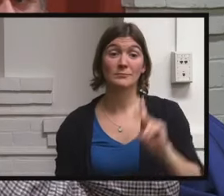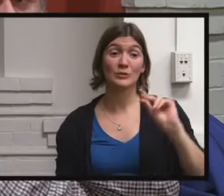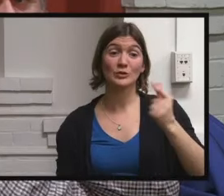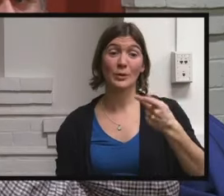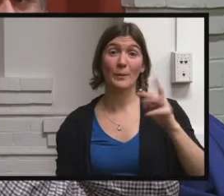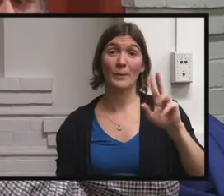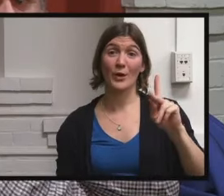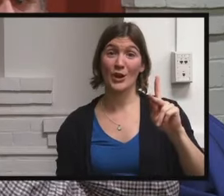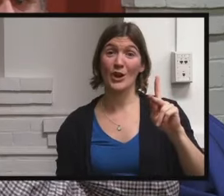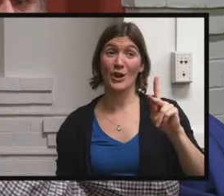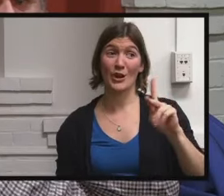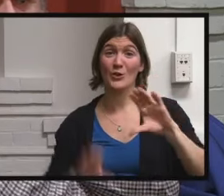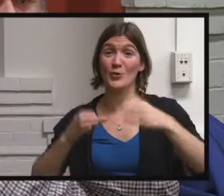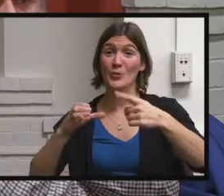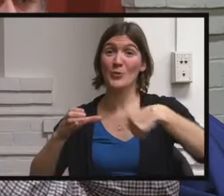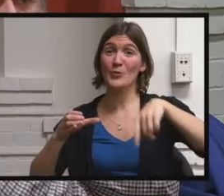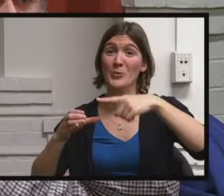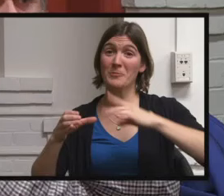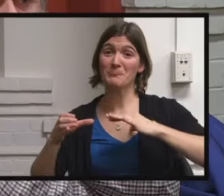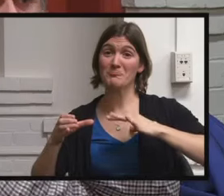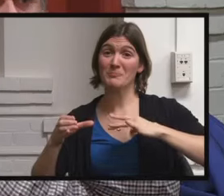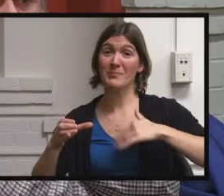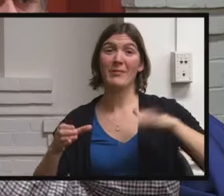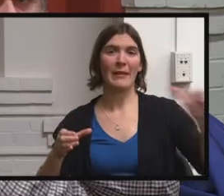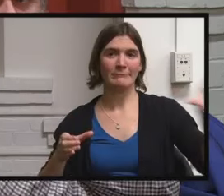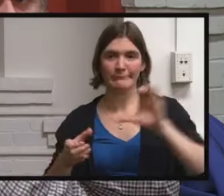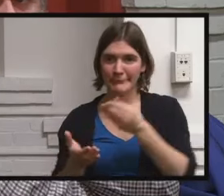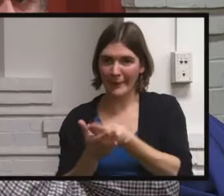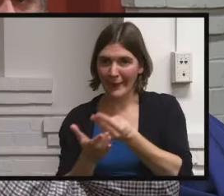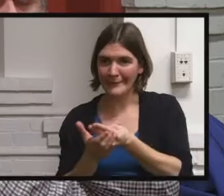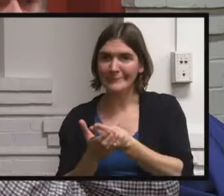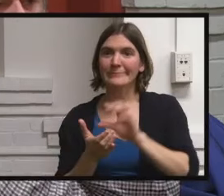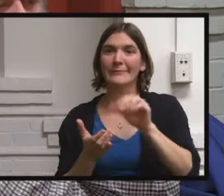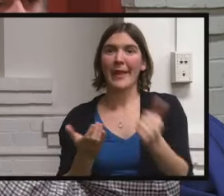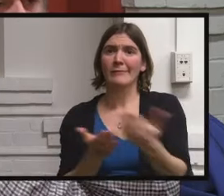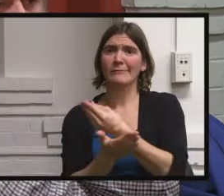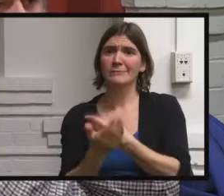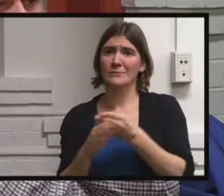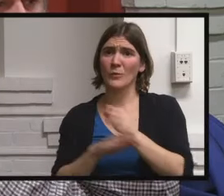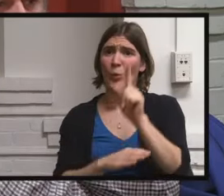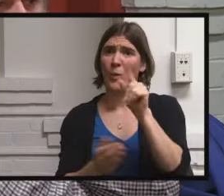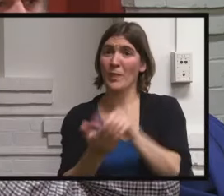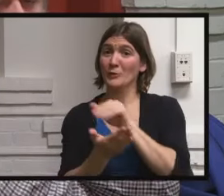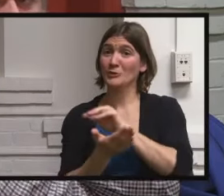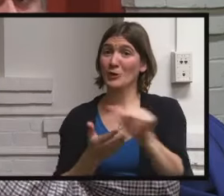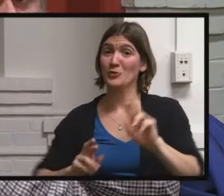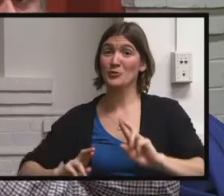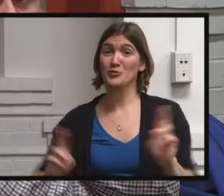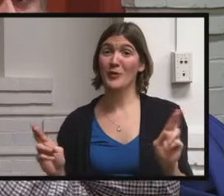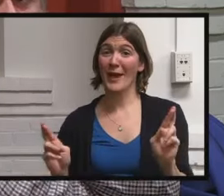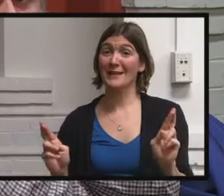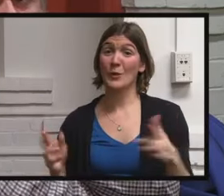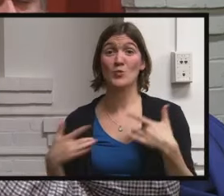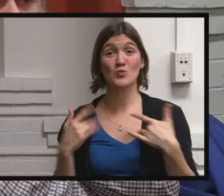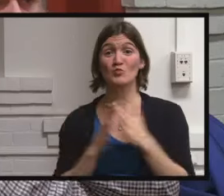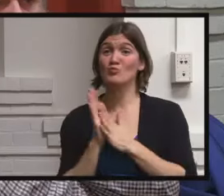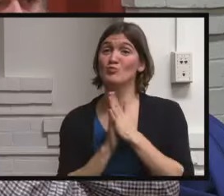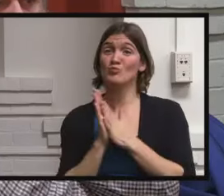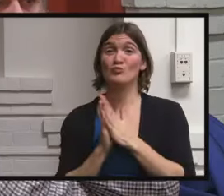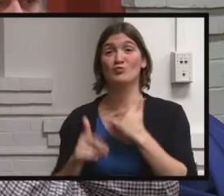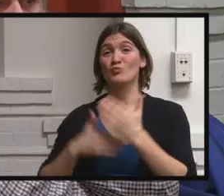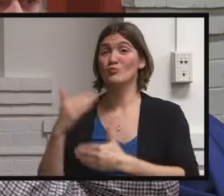park group has, in addition to this money, they have raised over $1,000, so they're on their way to